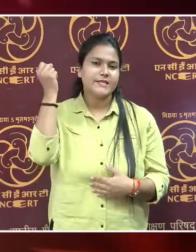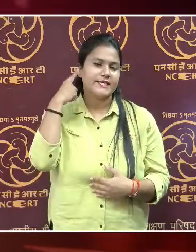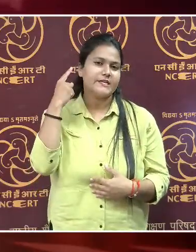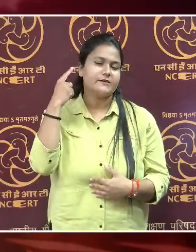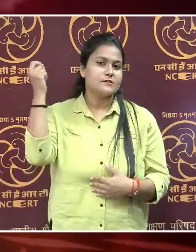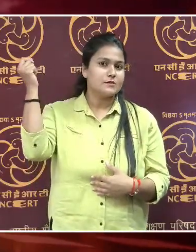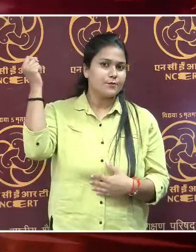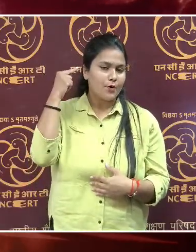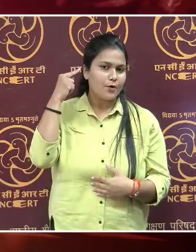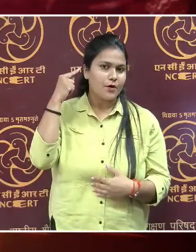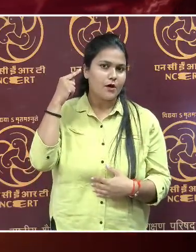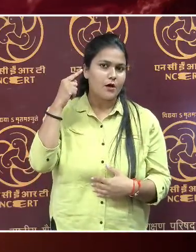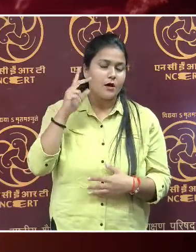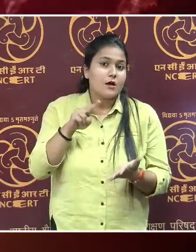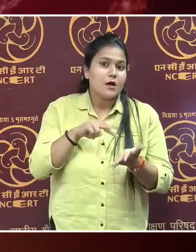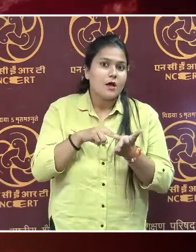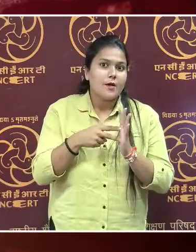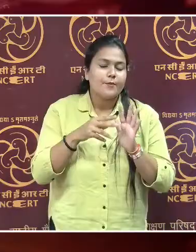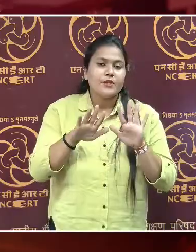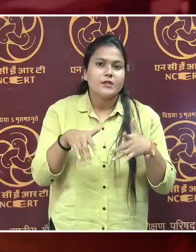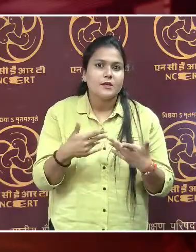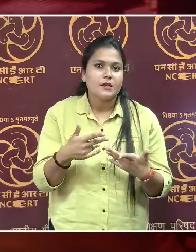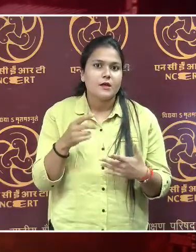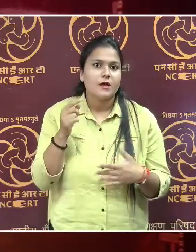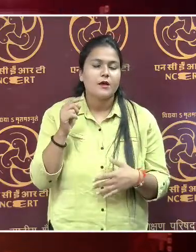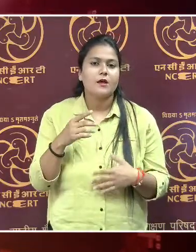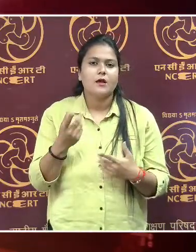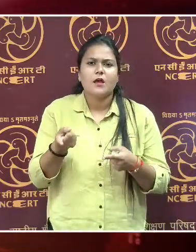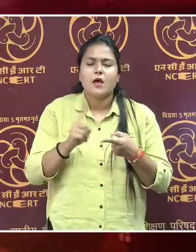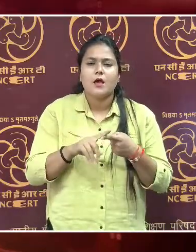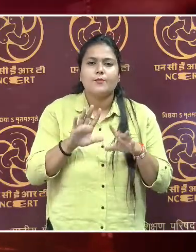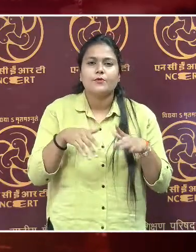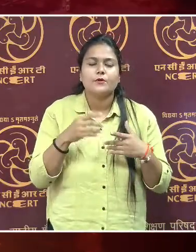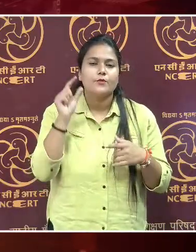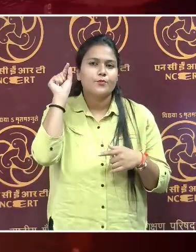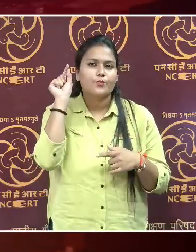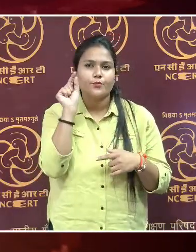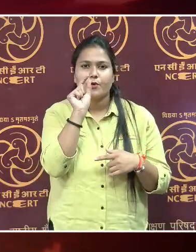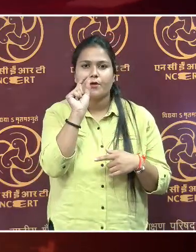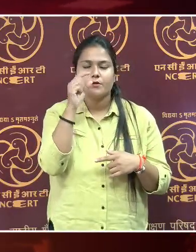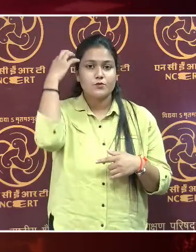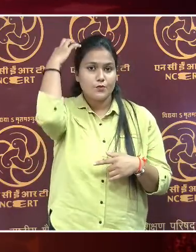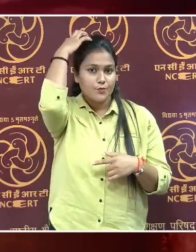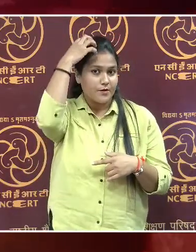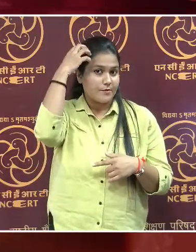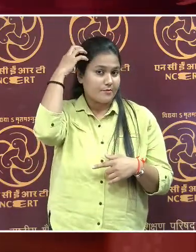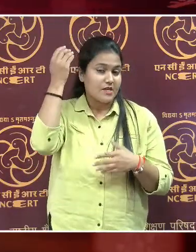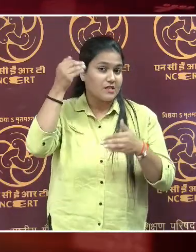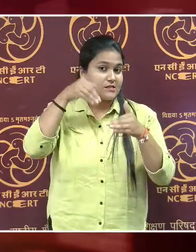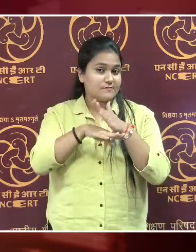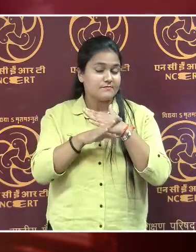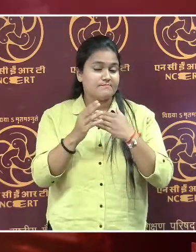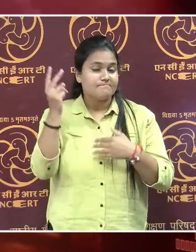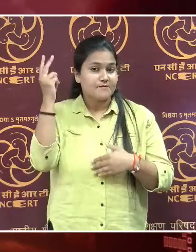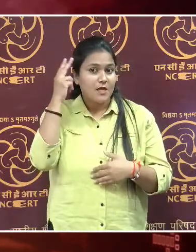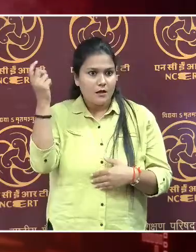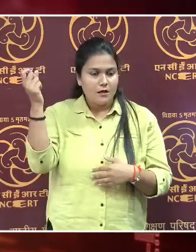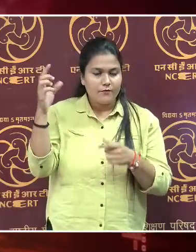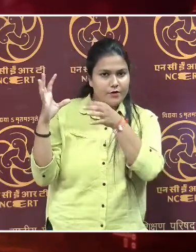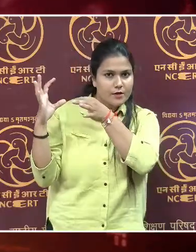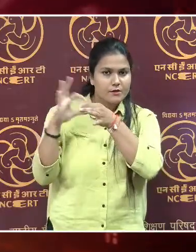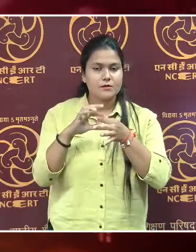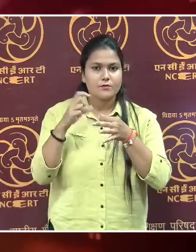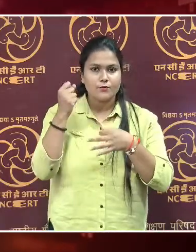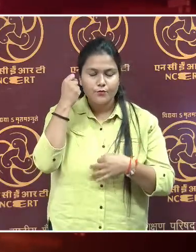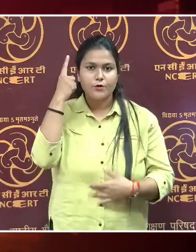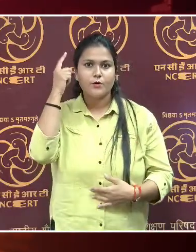is the meaning of that, giving a meaning to that particular sound happens from the auditory nerve to the brain, that stimuli that reaches. So for some